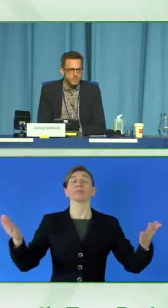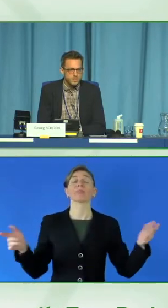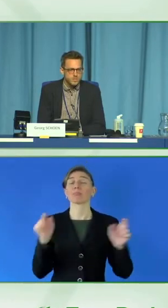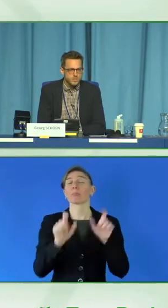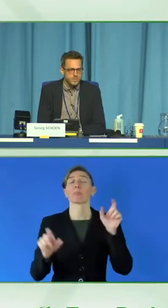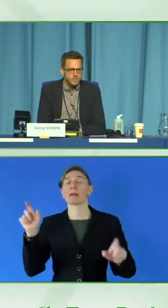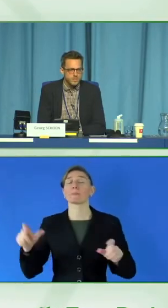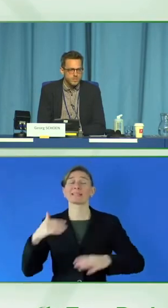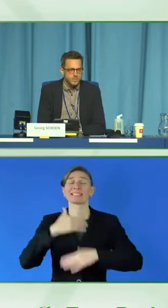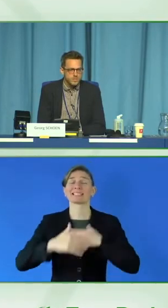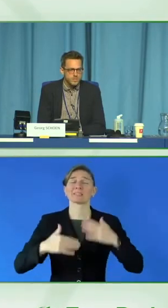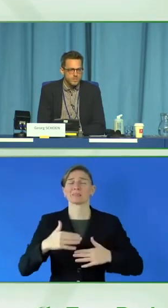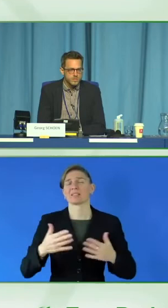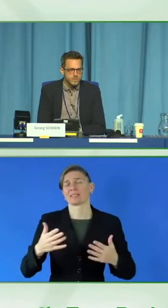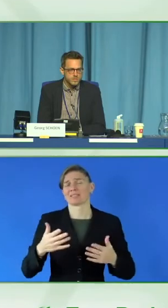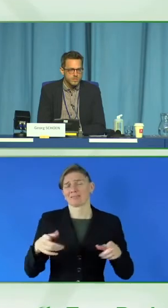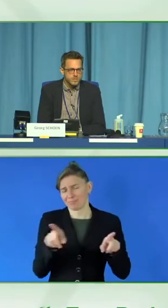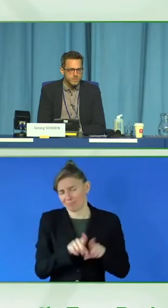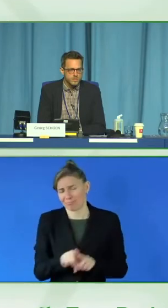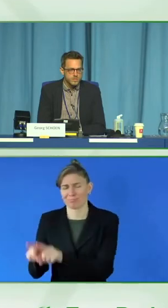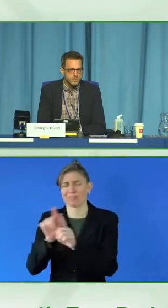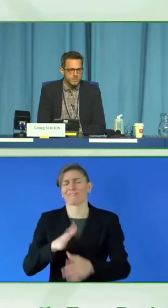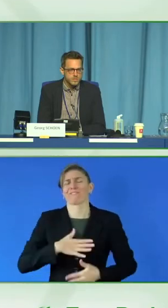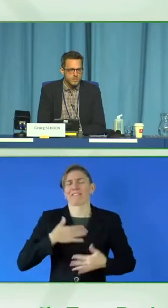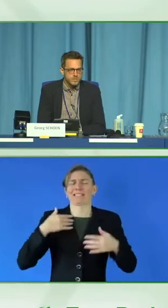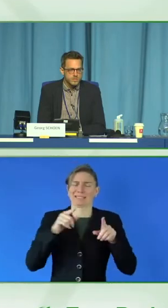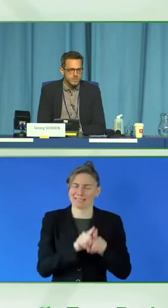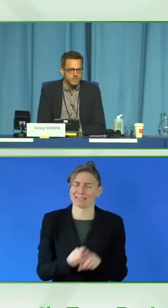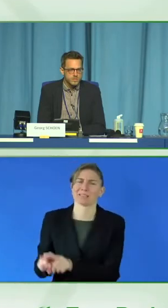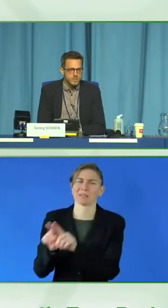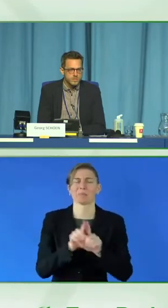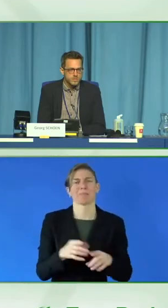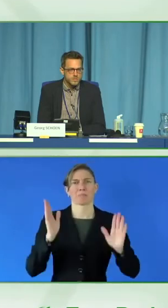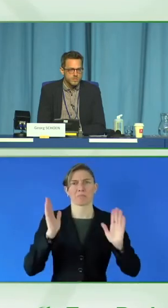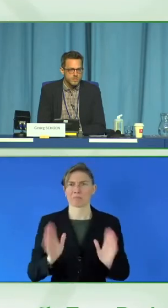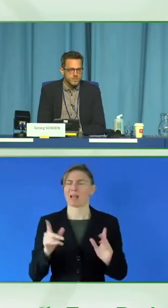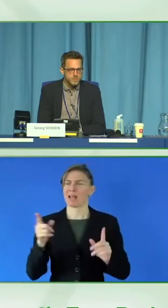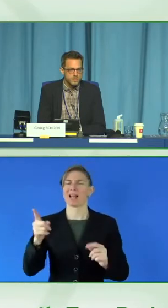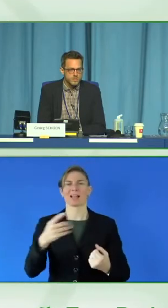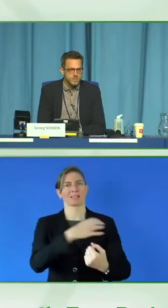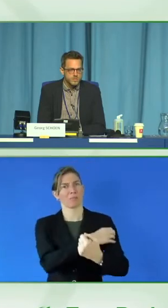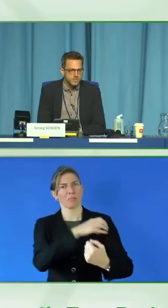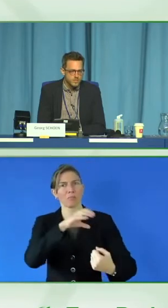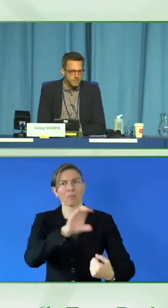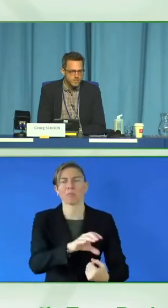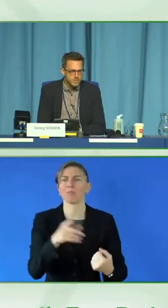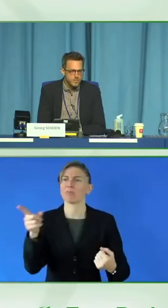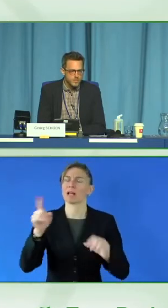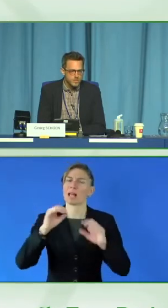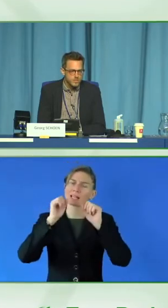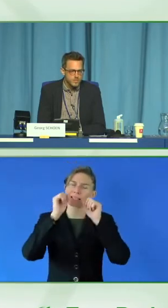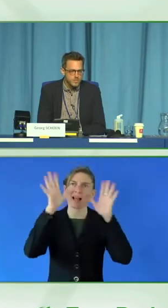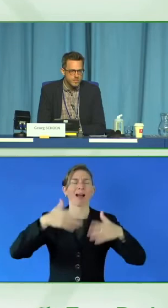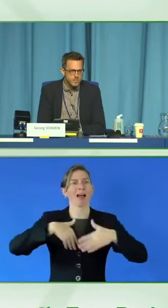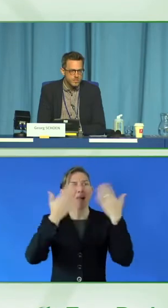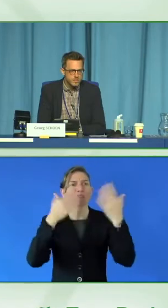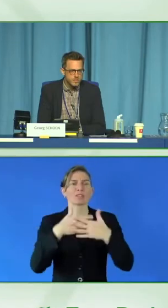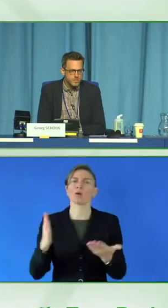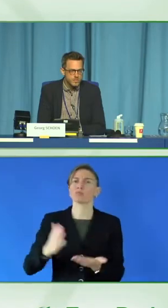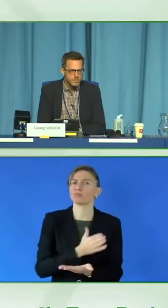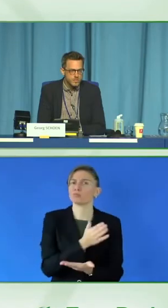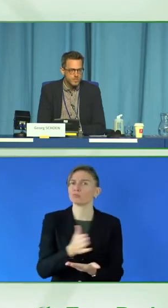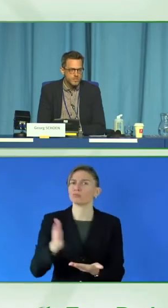of an independent, empowered, and fulfilled life made accessible. So I'm really happy to have with